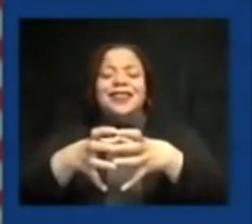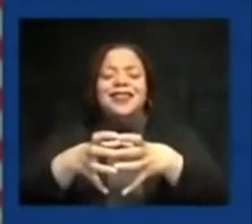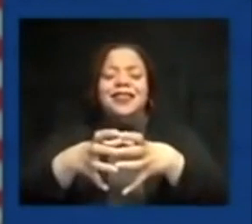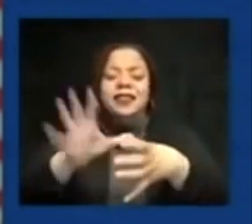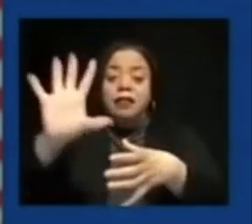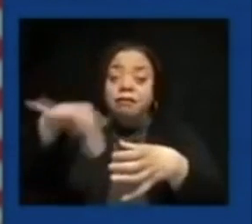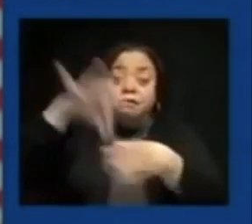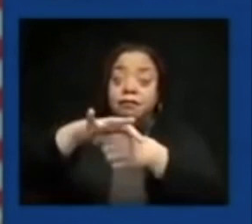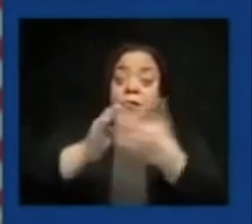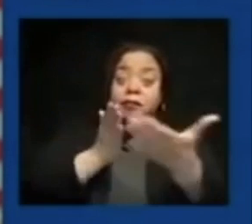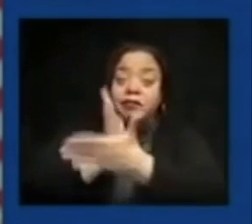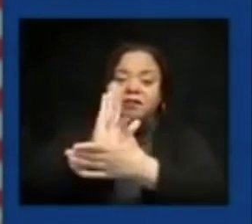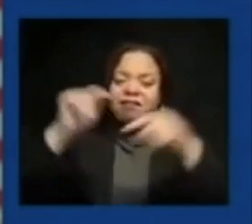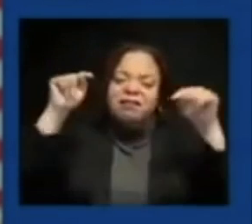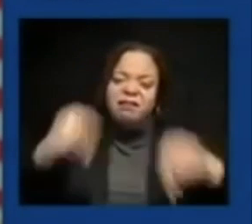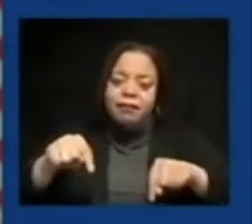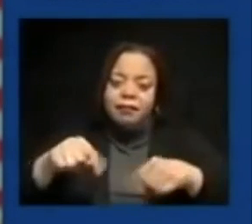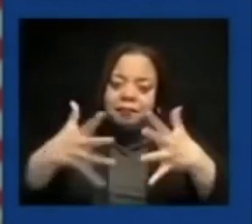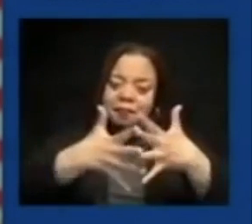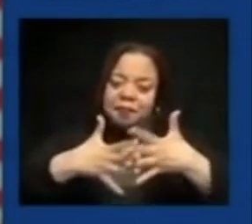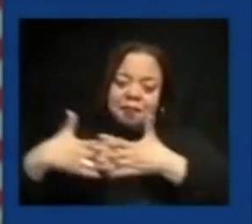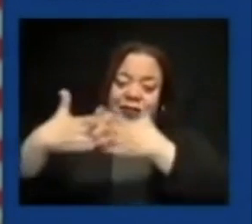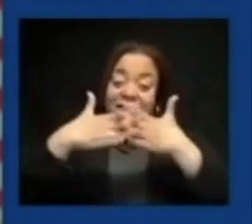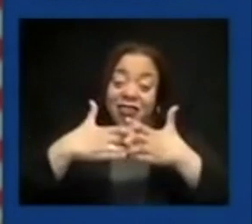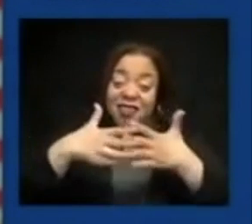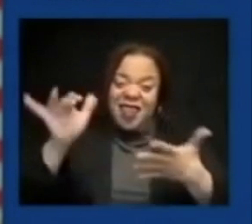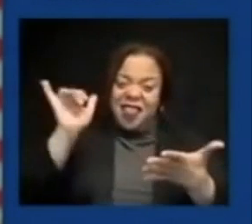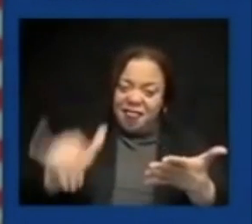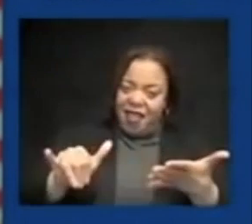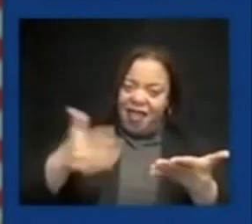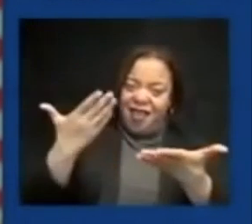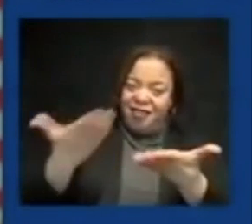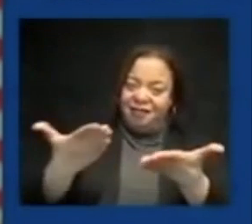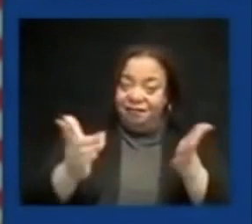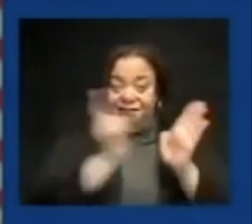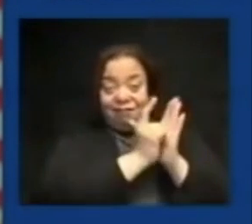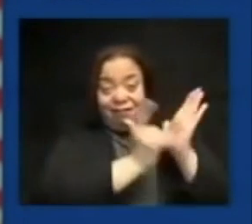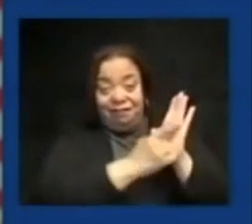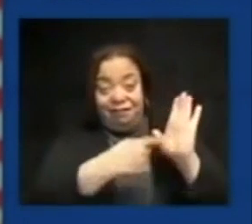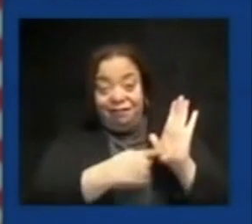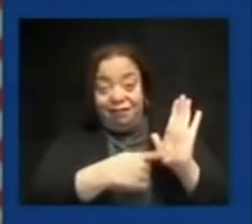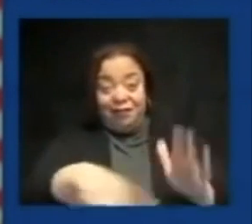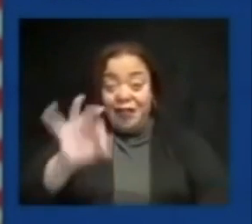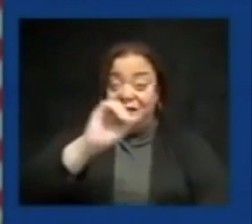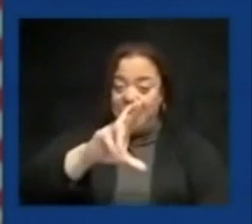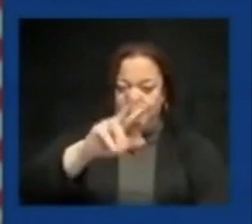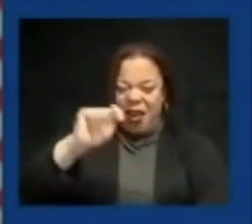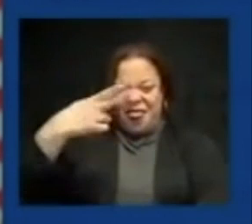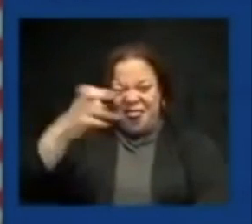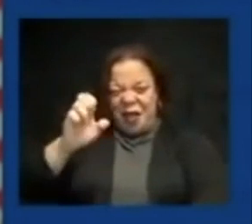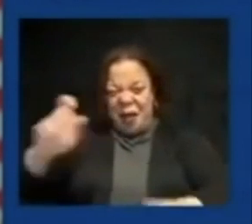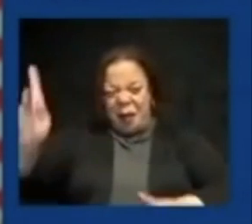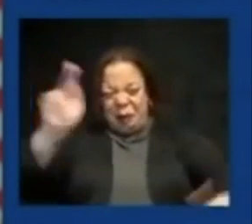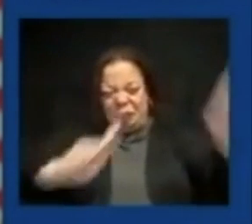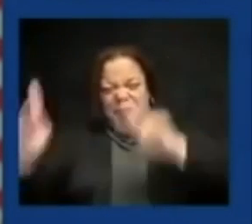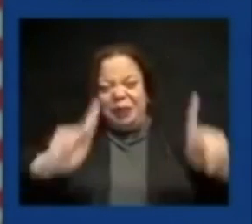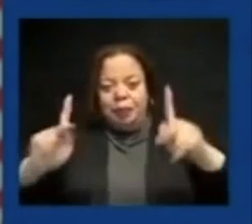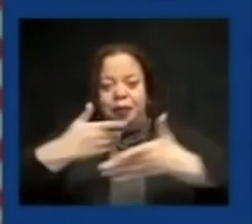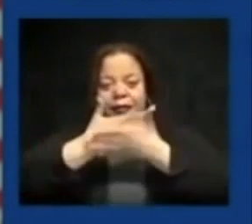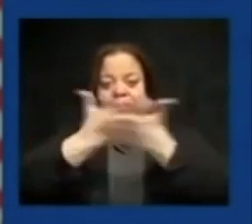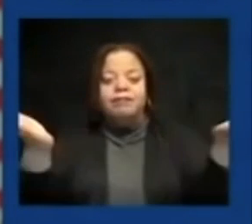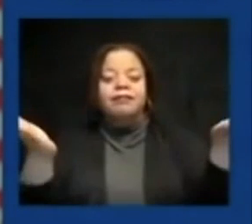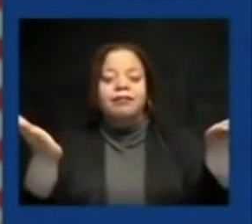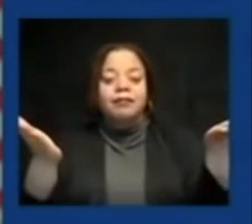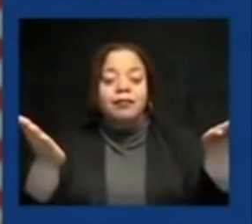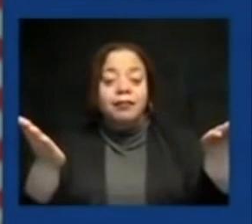rights. And that's why we need the For the People Act to pass. That's why we need the John Lewis Voting Rights